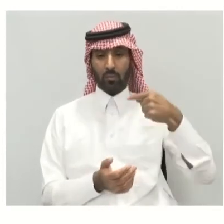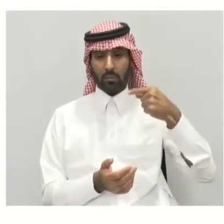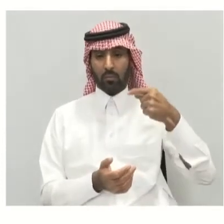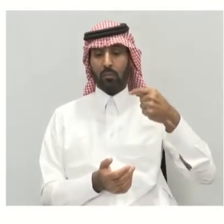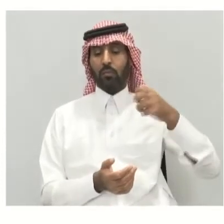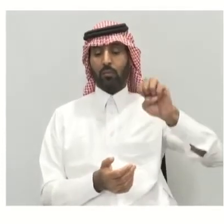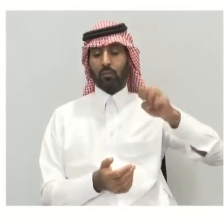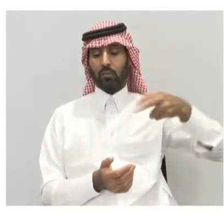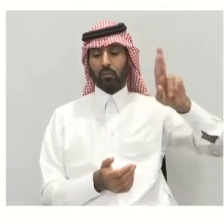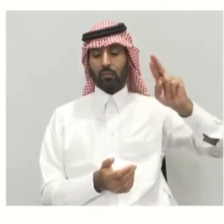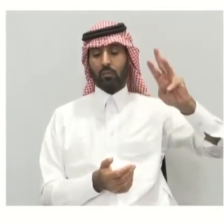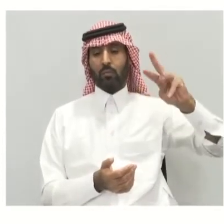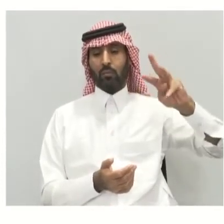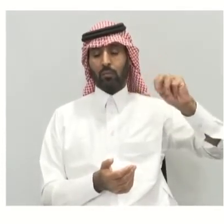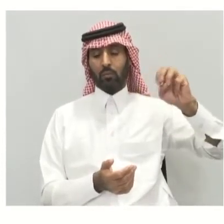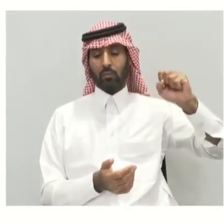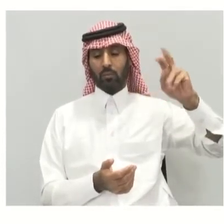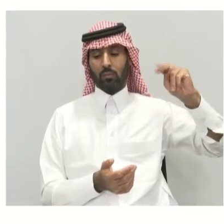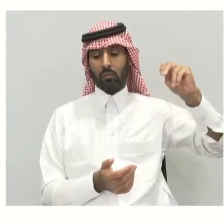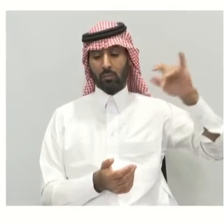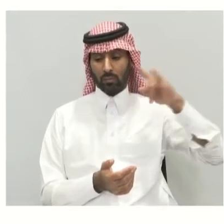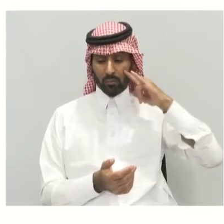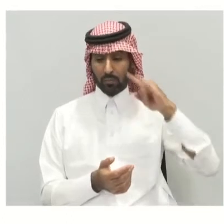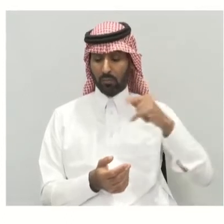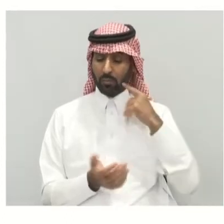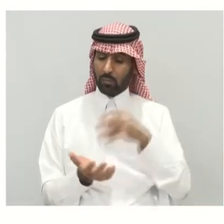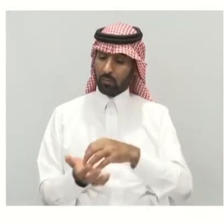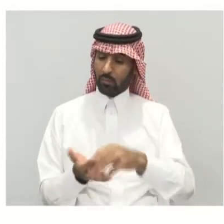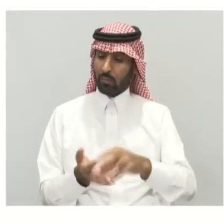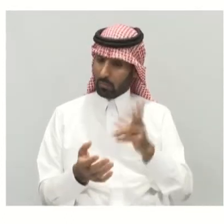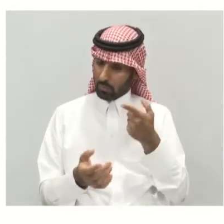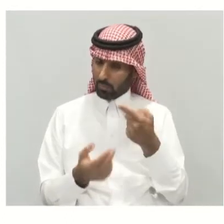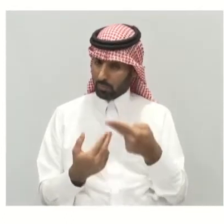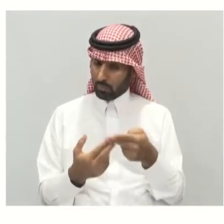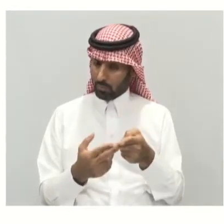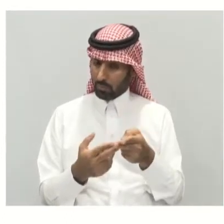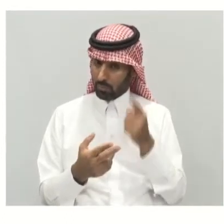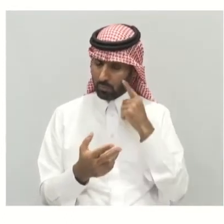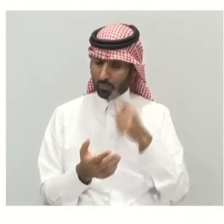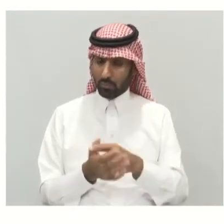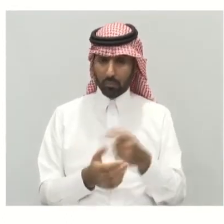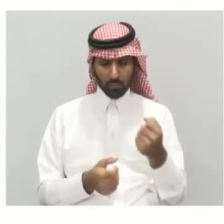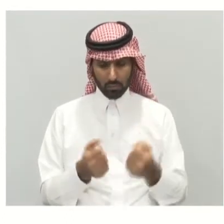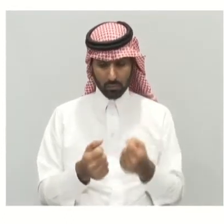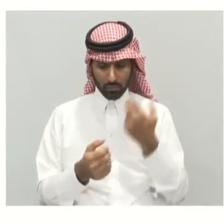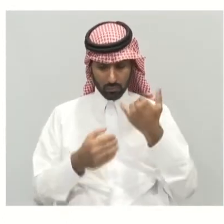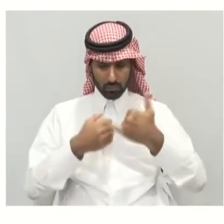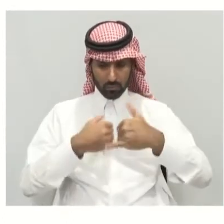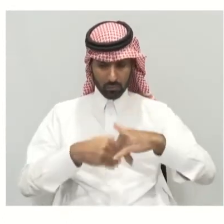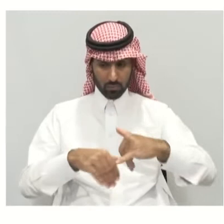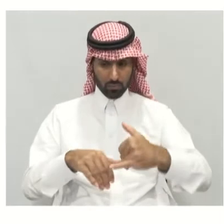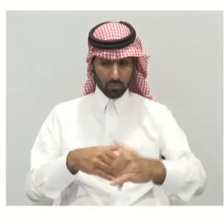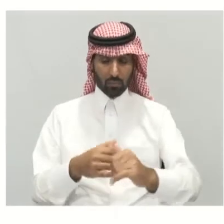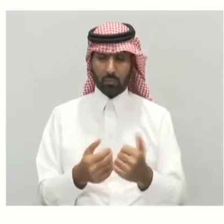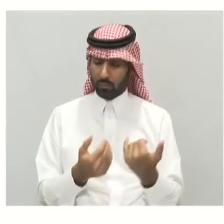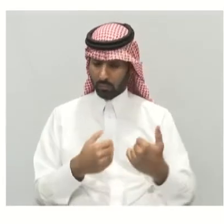bike trip go through? Which part? From the reading, you have to answer. What famous river will you see during the